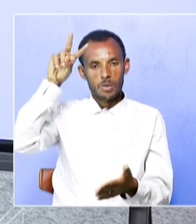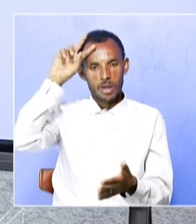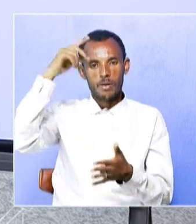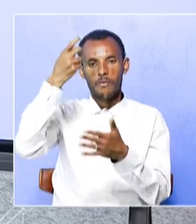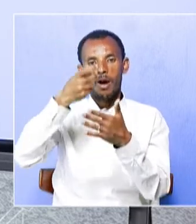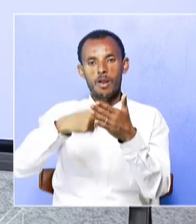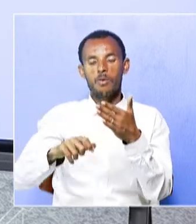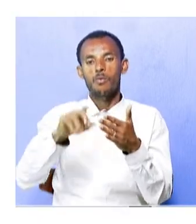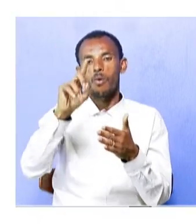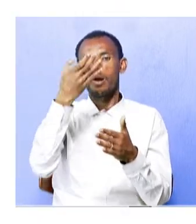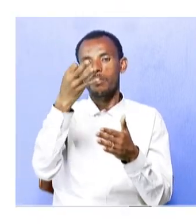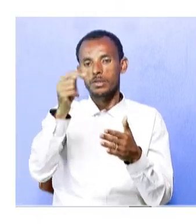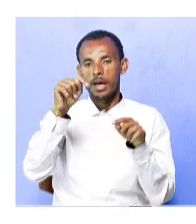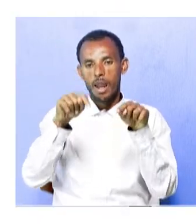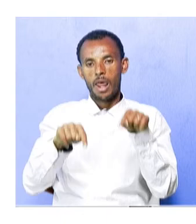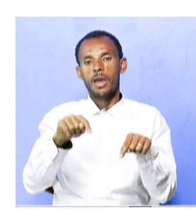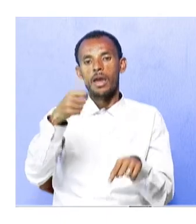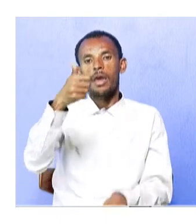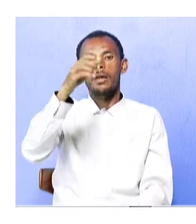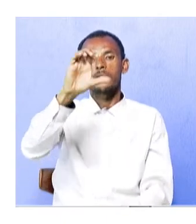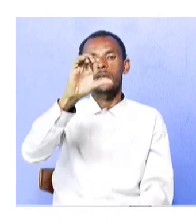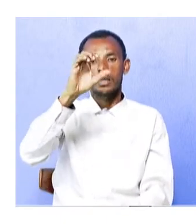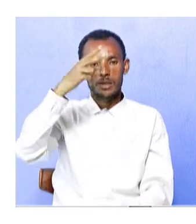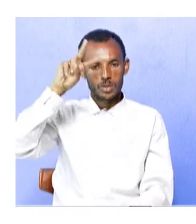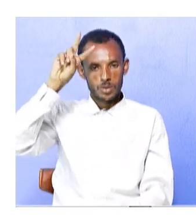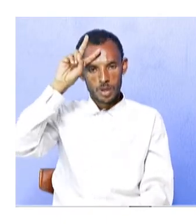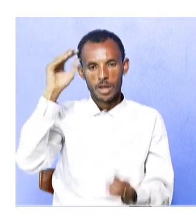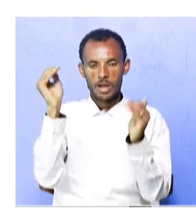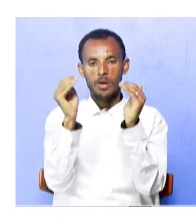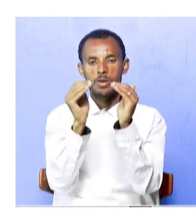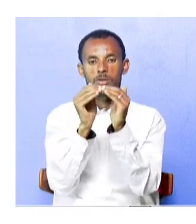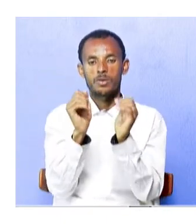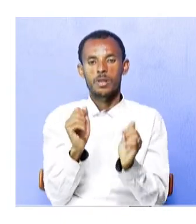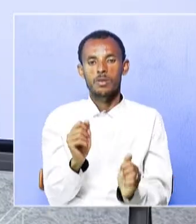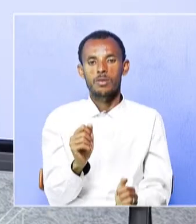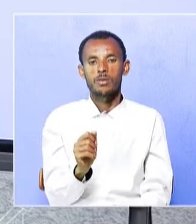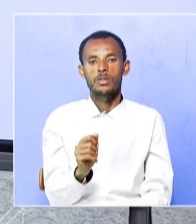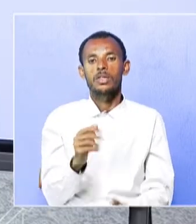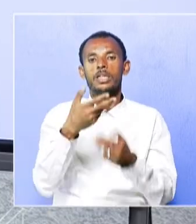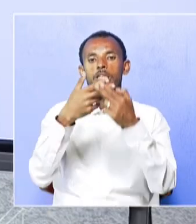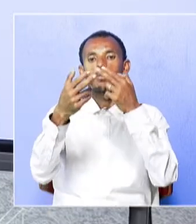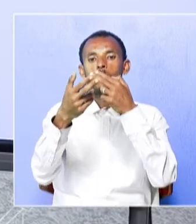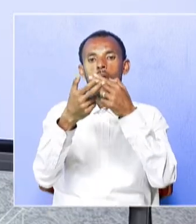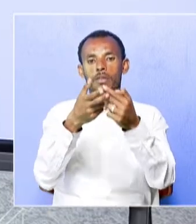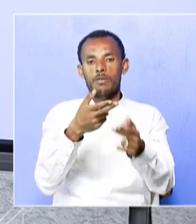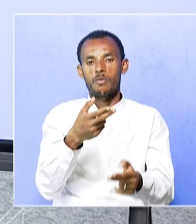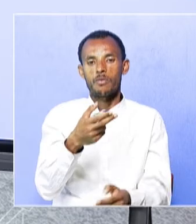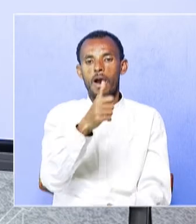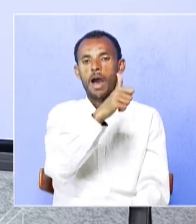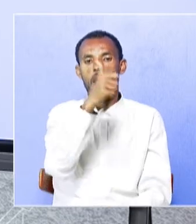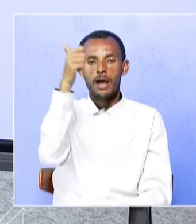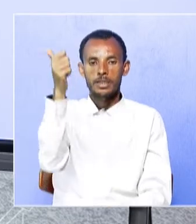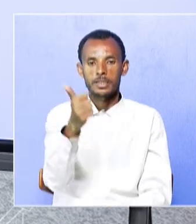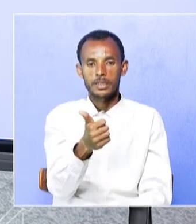one of the leg, AC square, is equal to the product of the adjacent